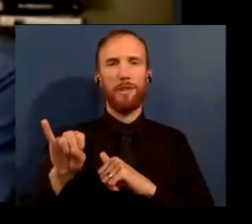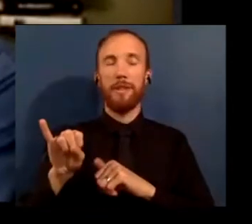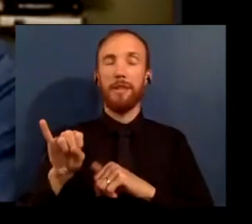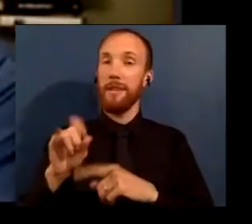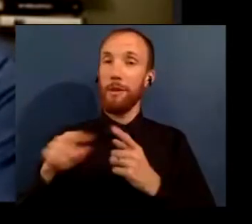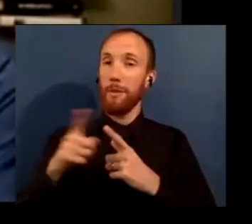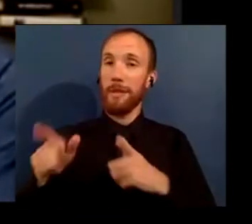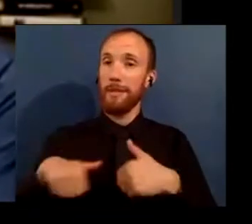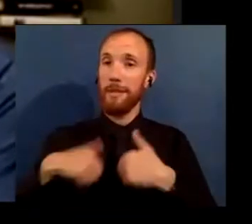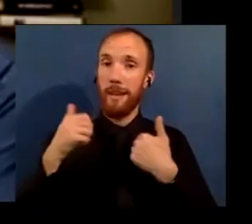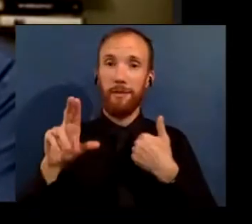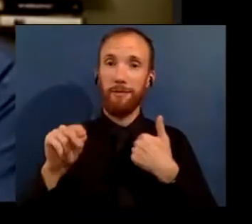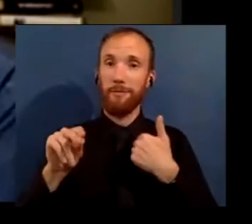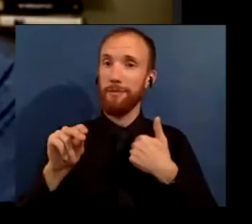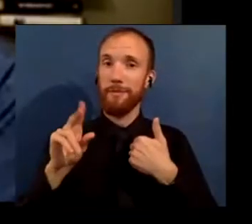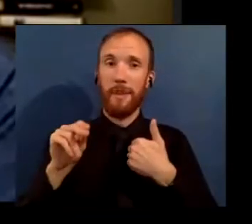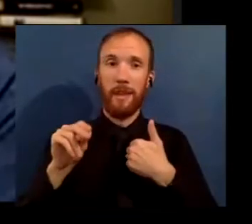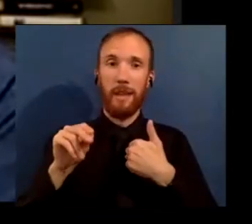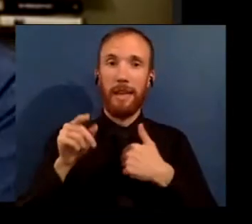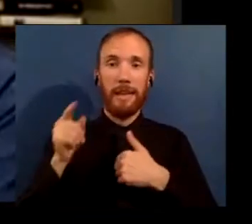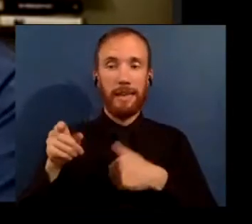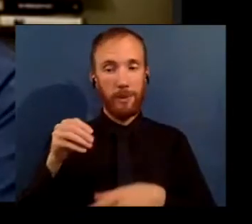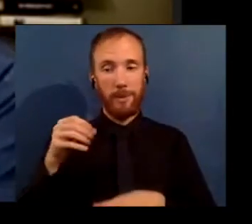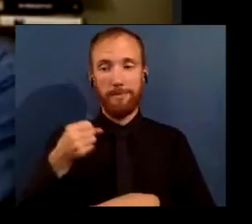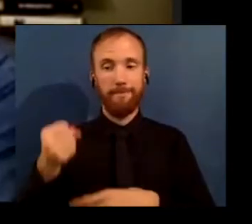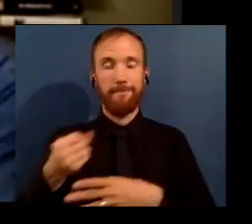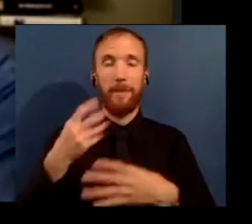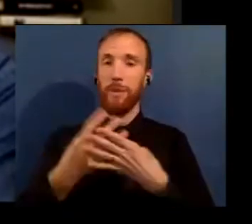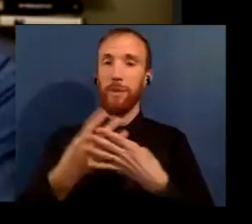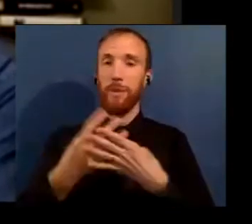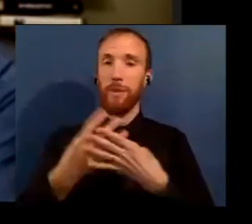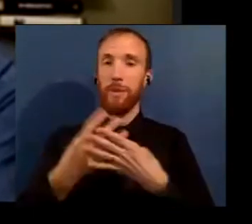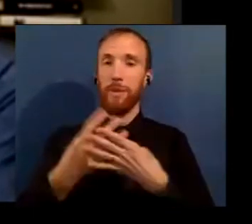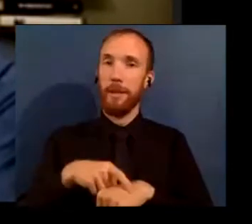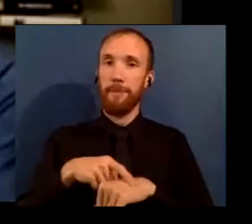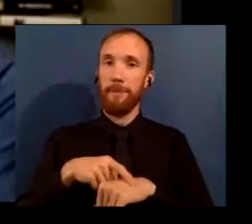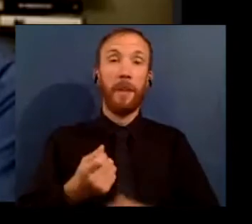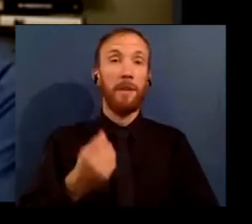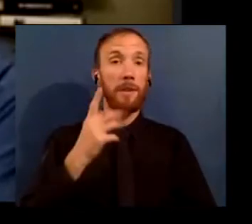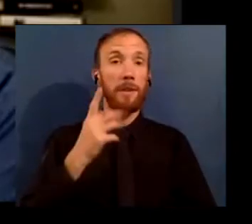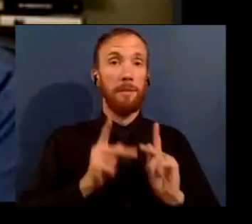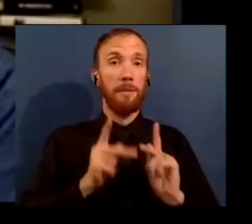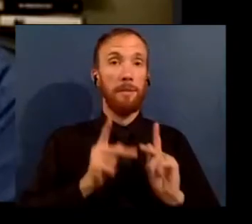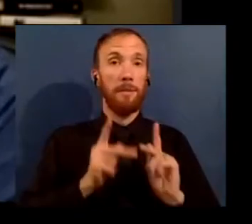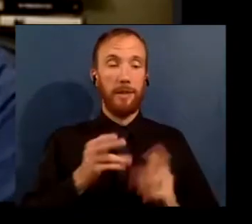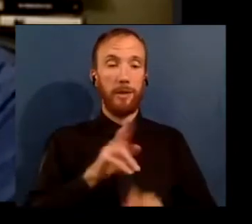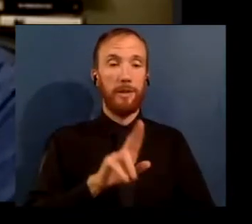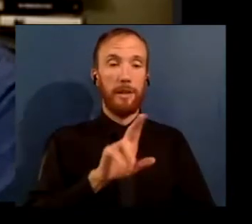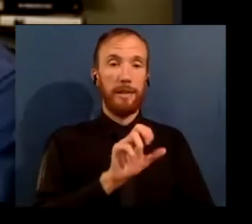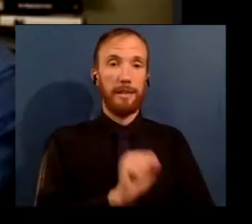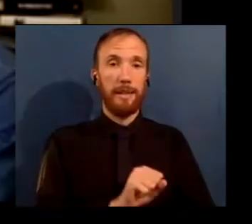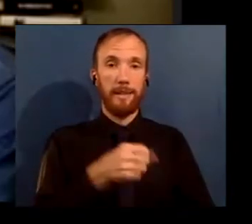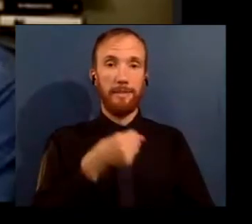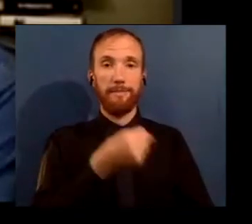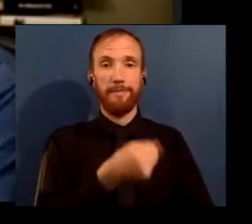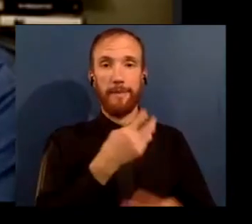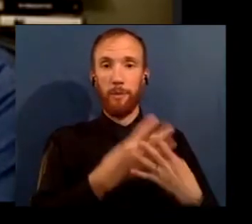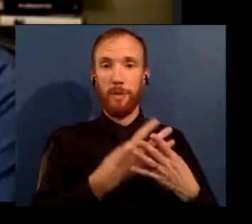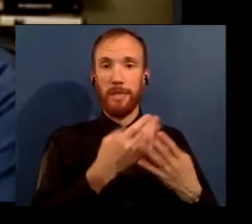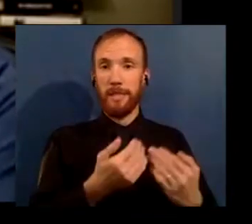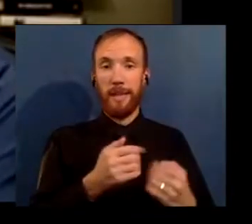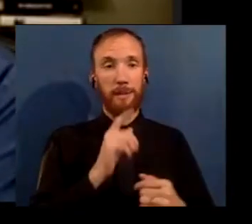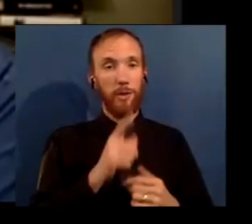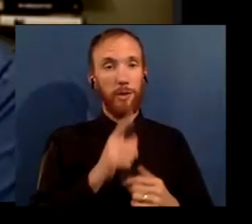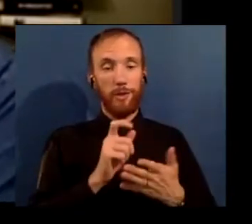for a long time. And listen, friends, there are people in prison today in the United States that are probably writing very interesting